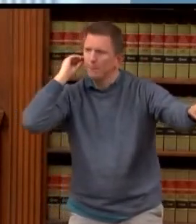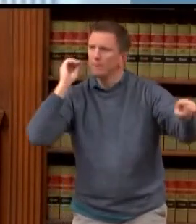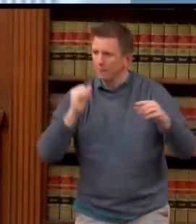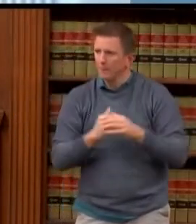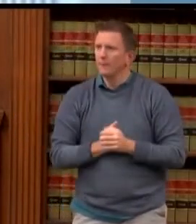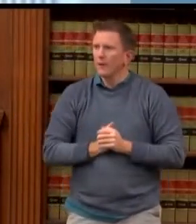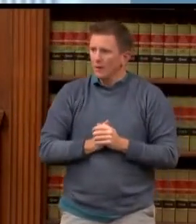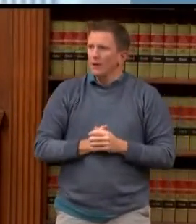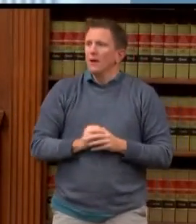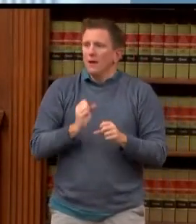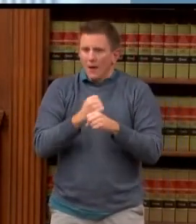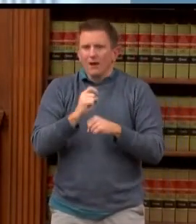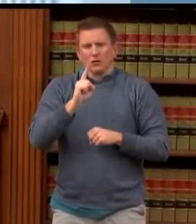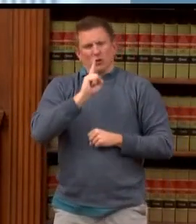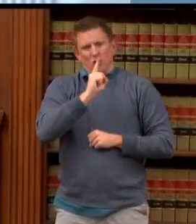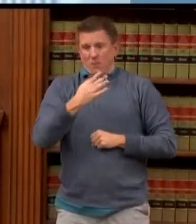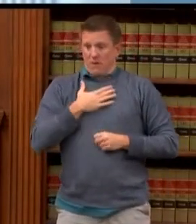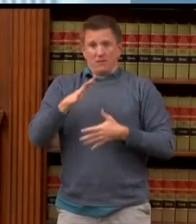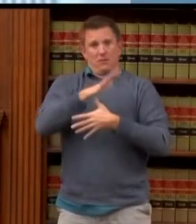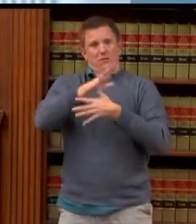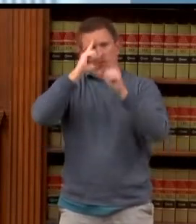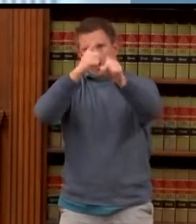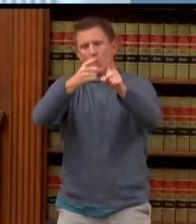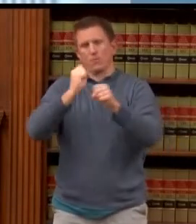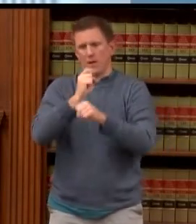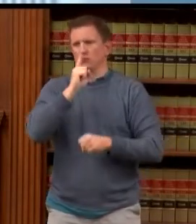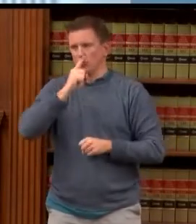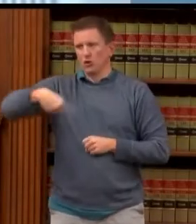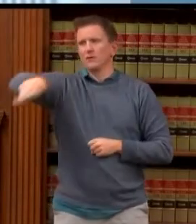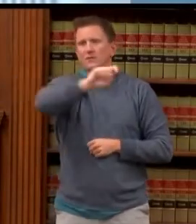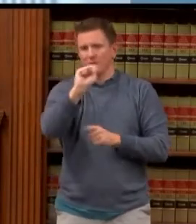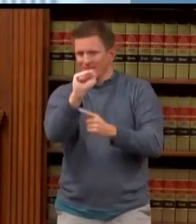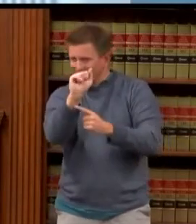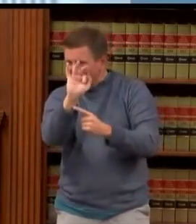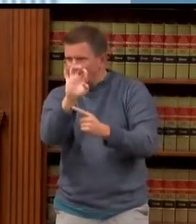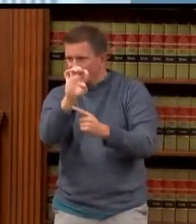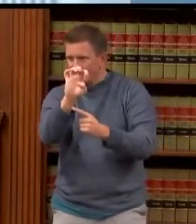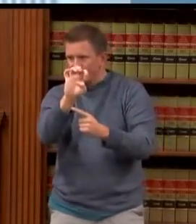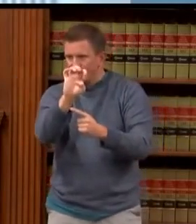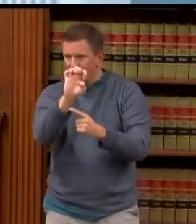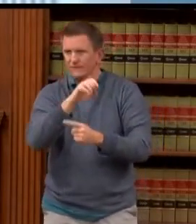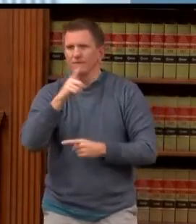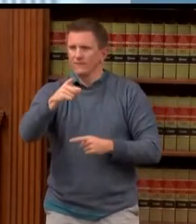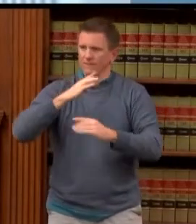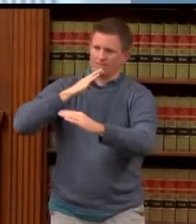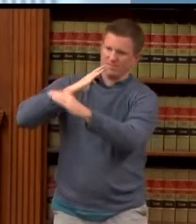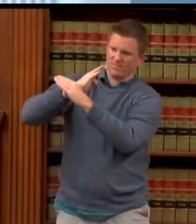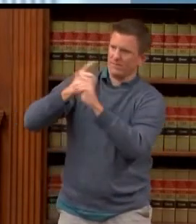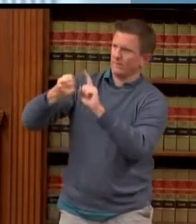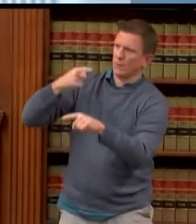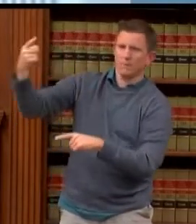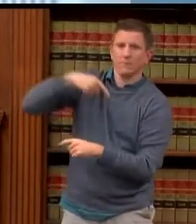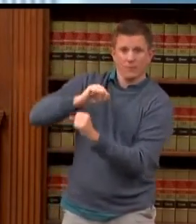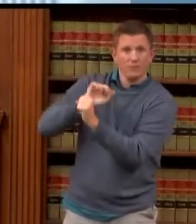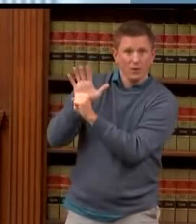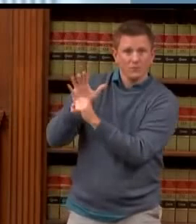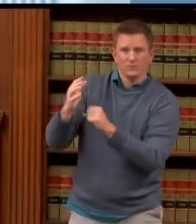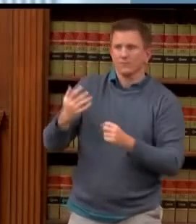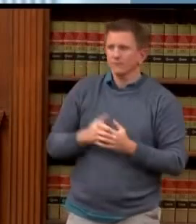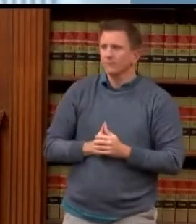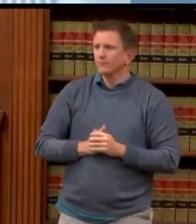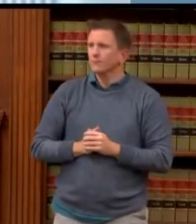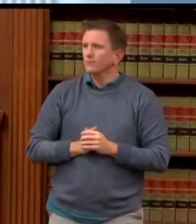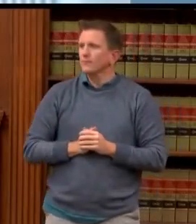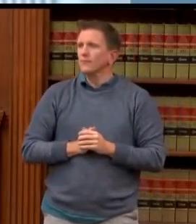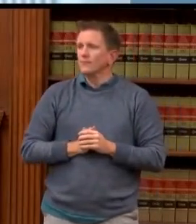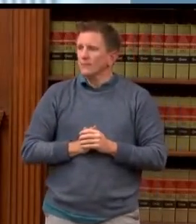threat. What we're using is a public health order that we recognize will hopefully keep people safer, healthier, and